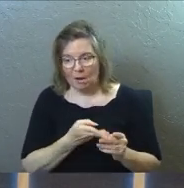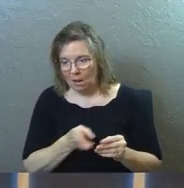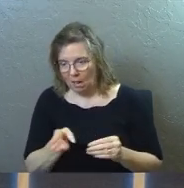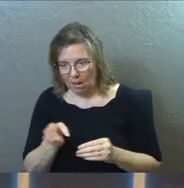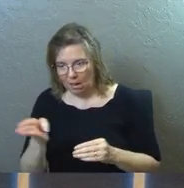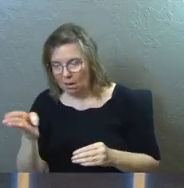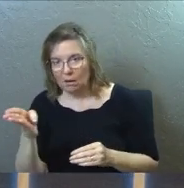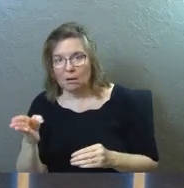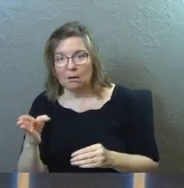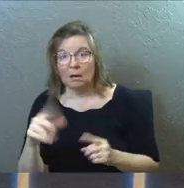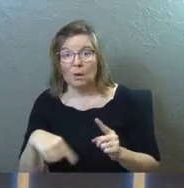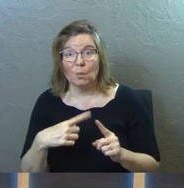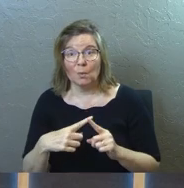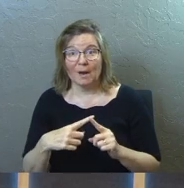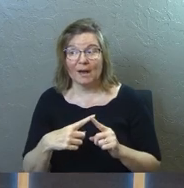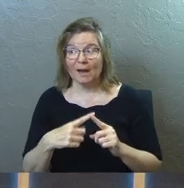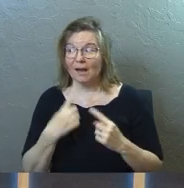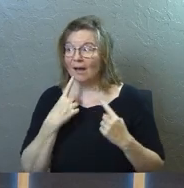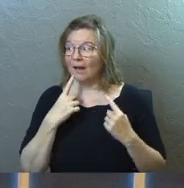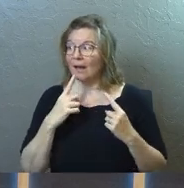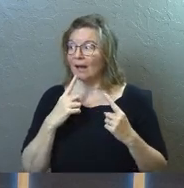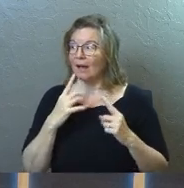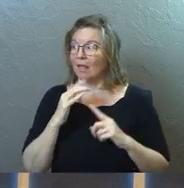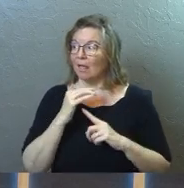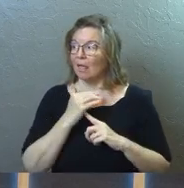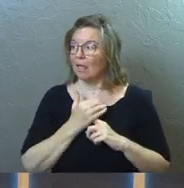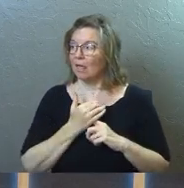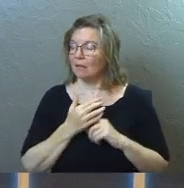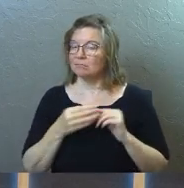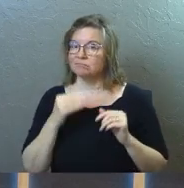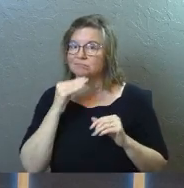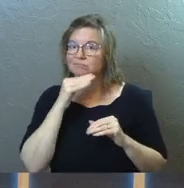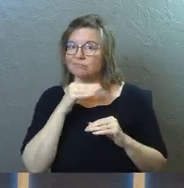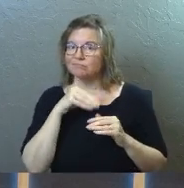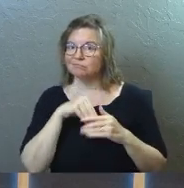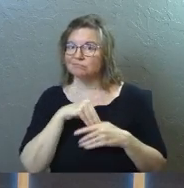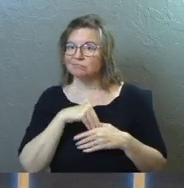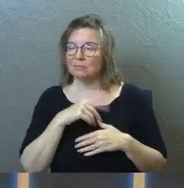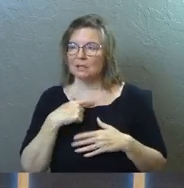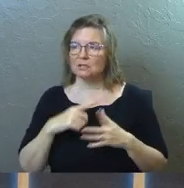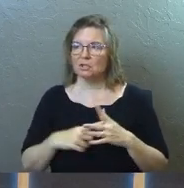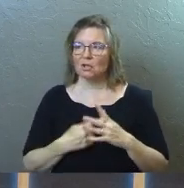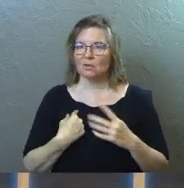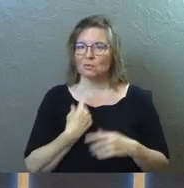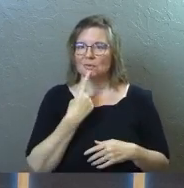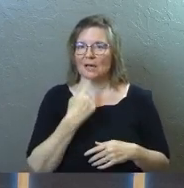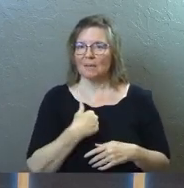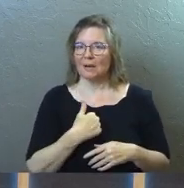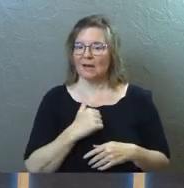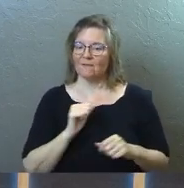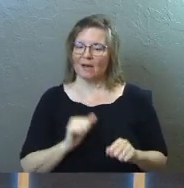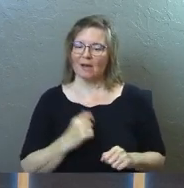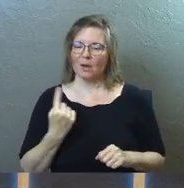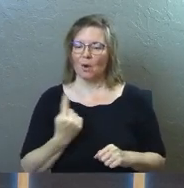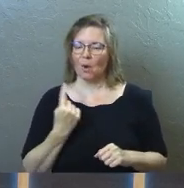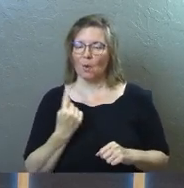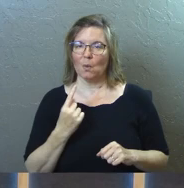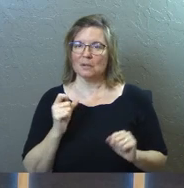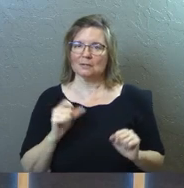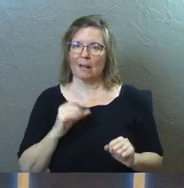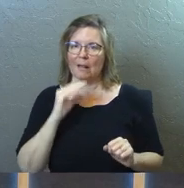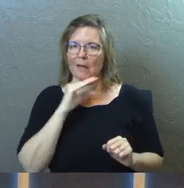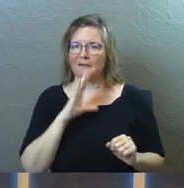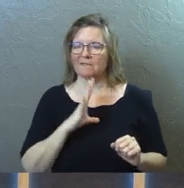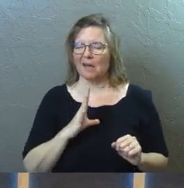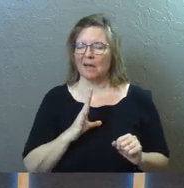lead. Even when I got away with things, there was deception at the heart of it because I started to tell myself that I could always get away with